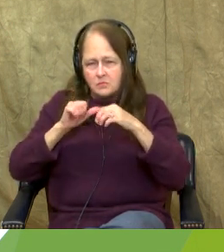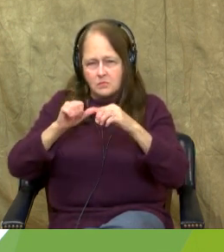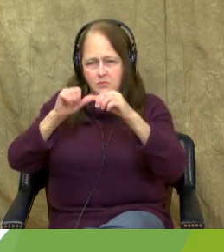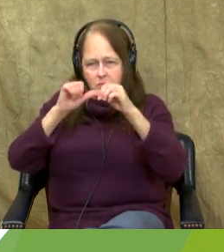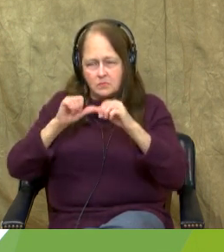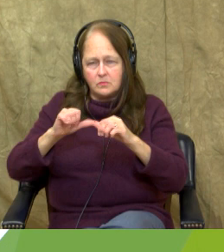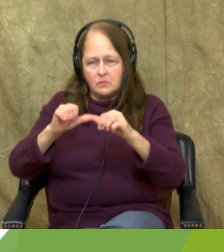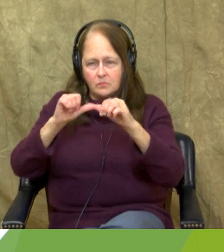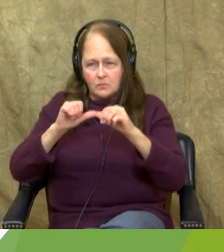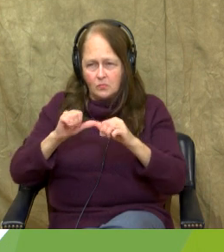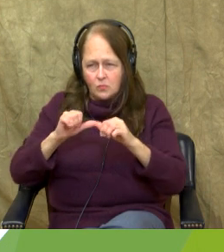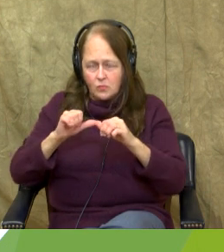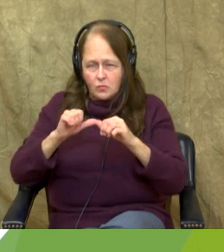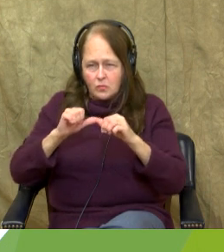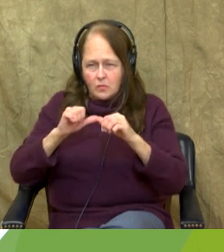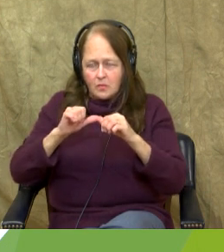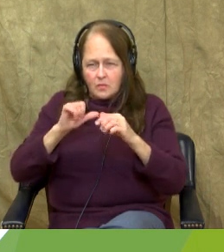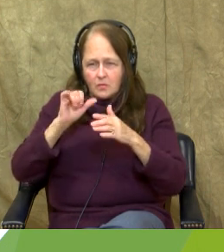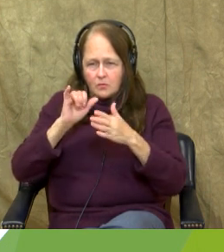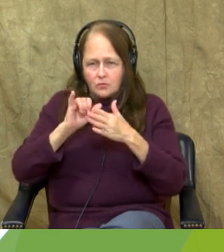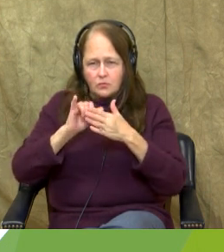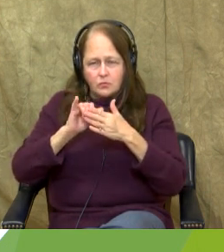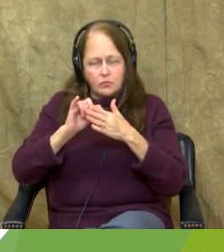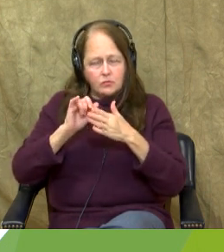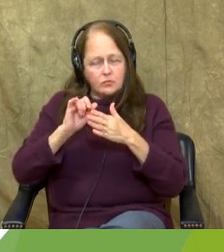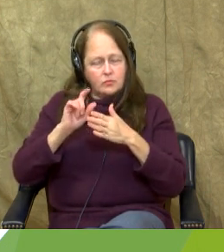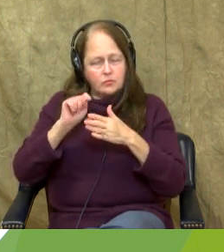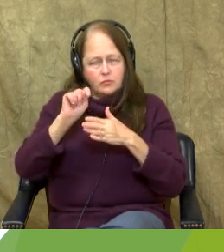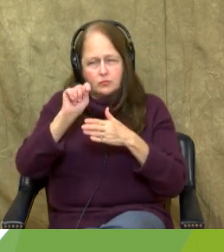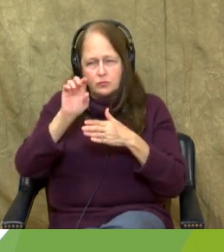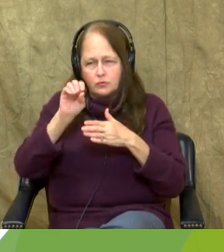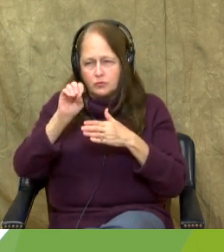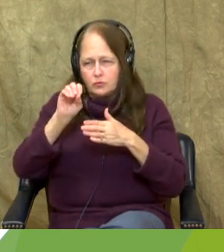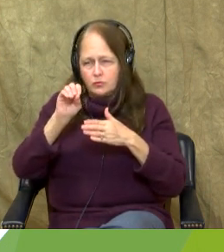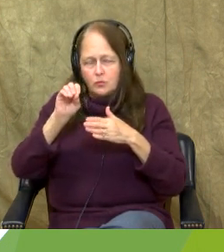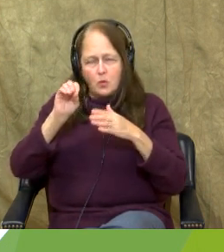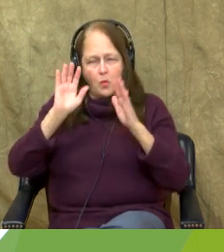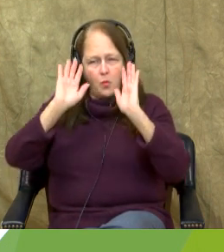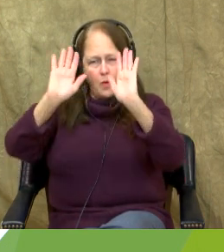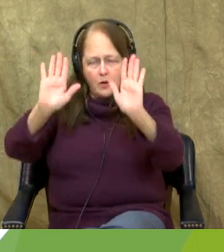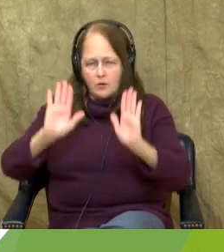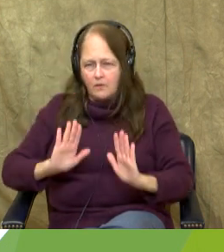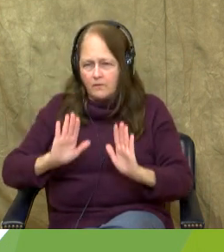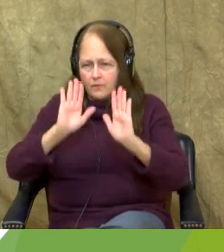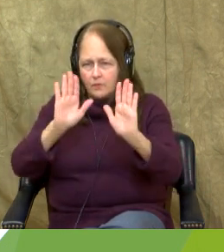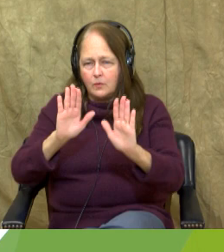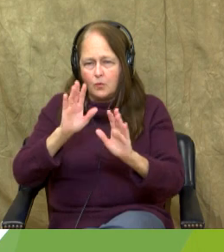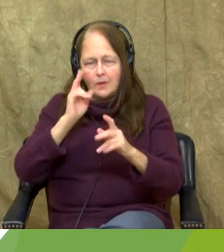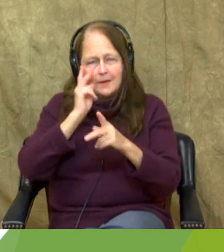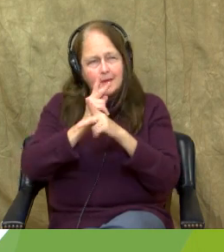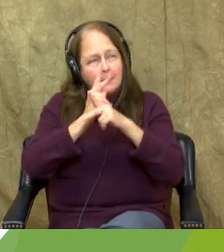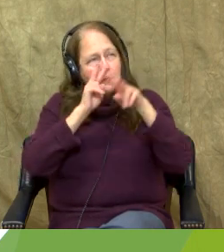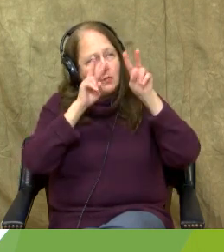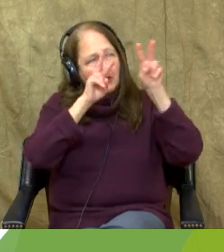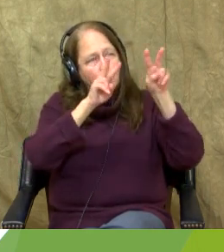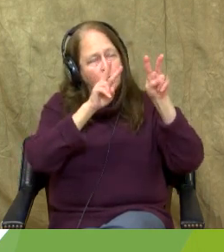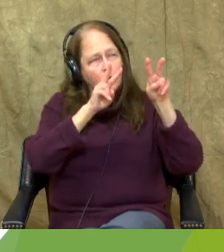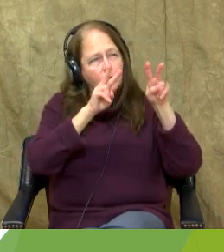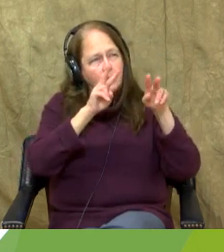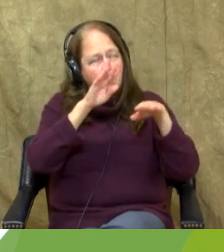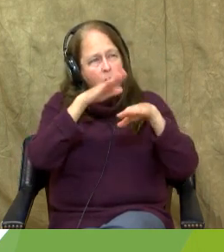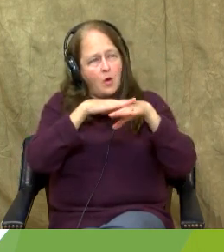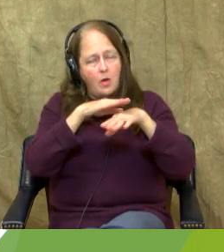They also talked about the fact that it was too wonderful to leave. They didn't want to stop looking at it. They didn't want it to